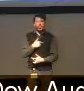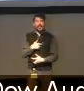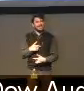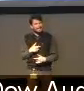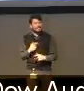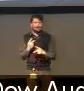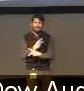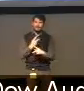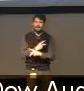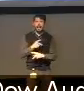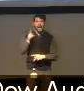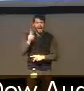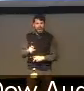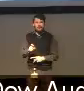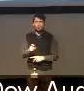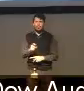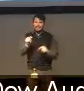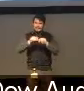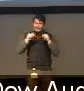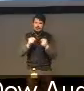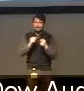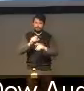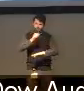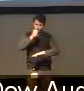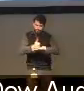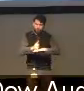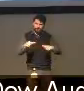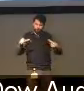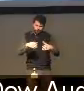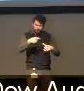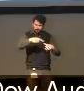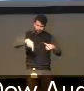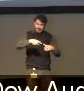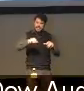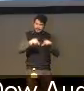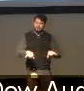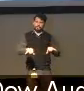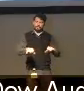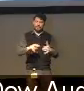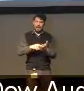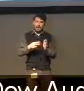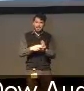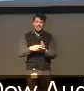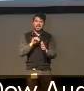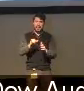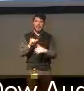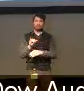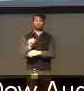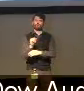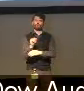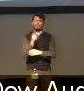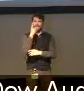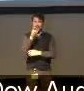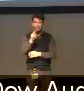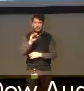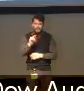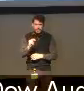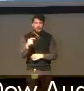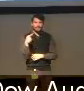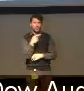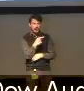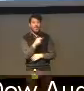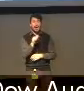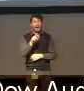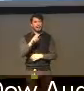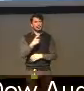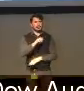able to stabilize the unit. And one of our other colleagues, Alex, our supervisor, worked very hard to create the nursing team plan that